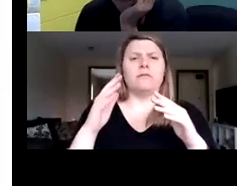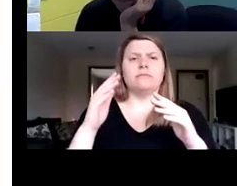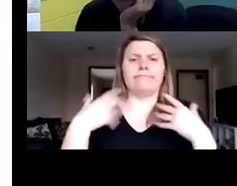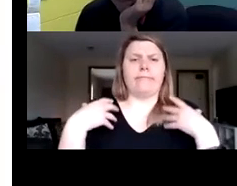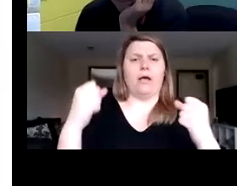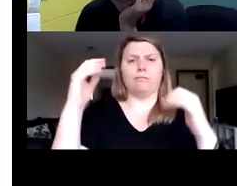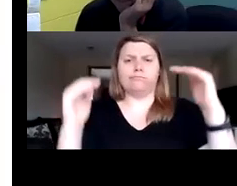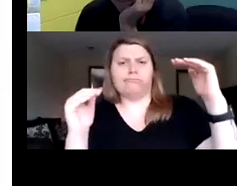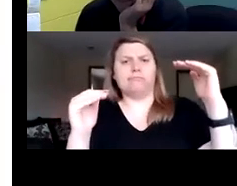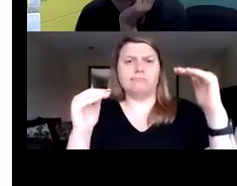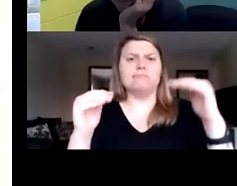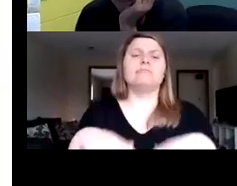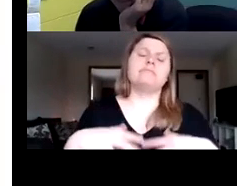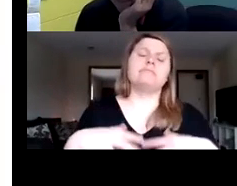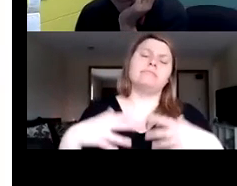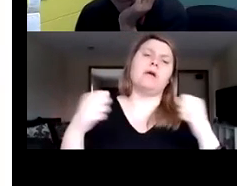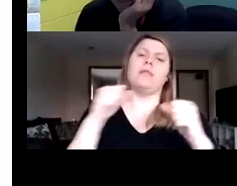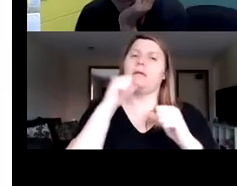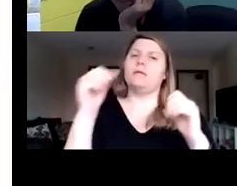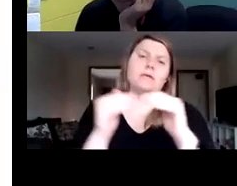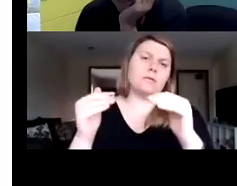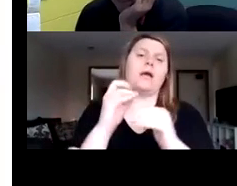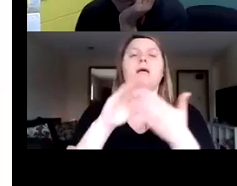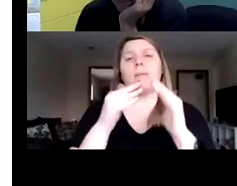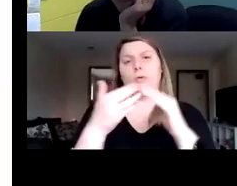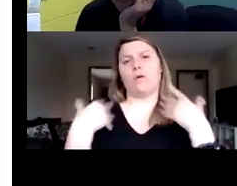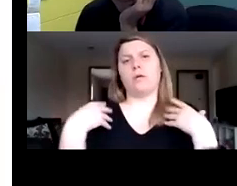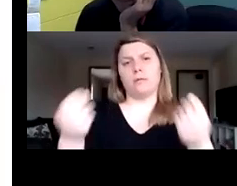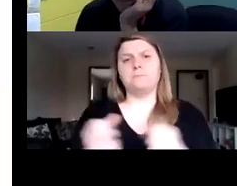health inequalities, and community health.